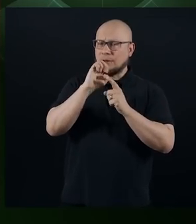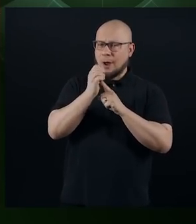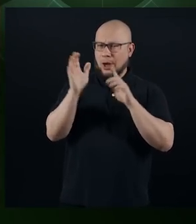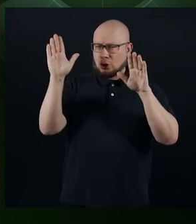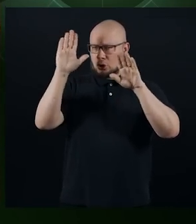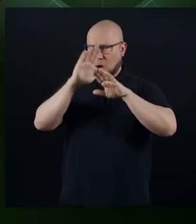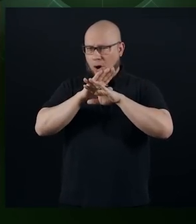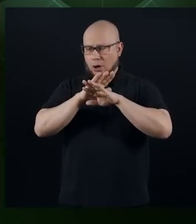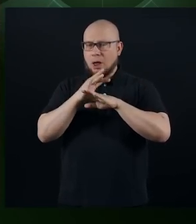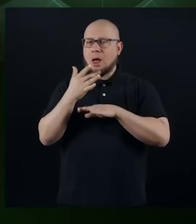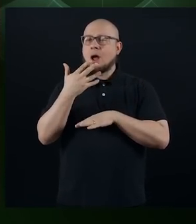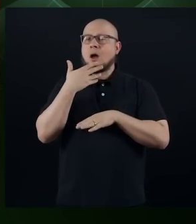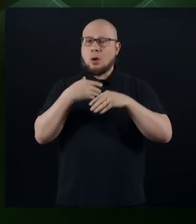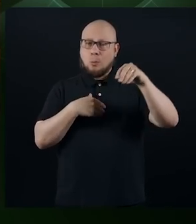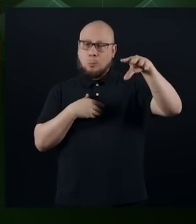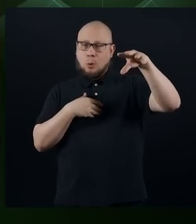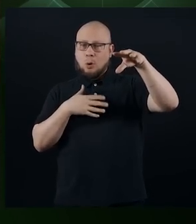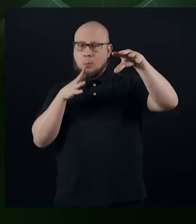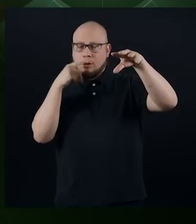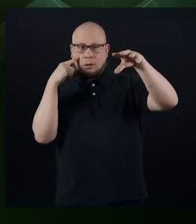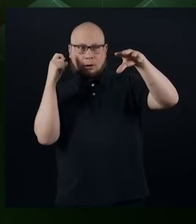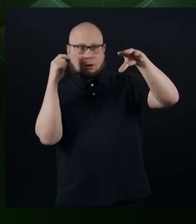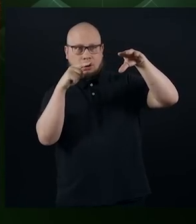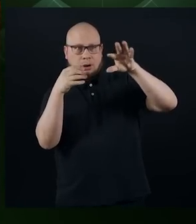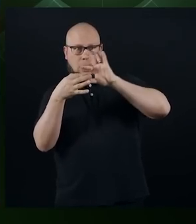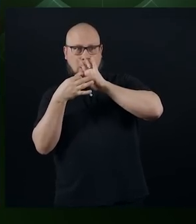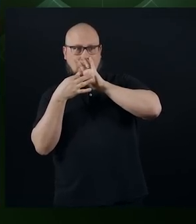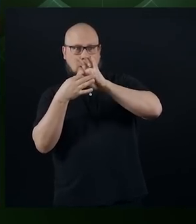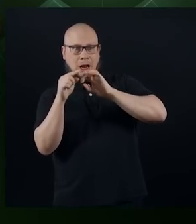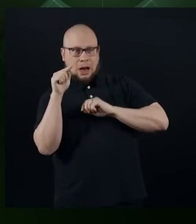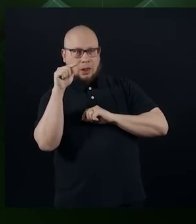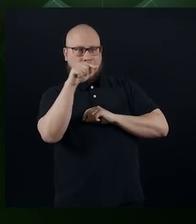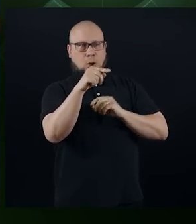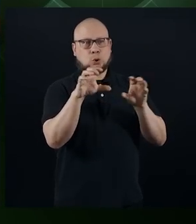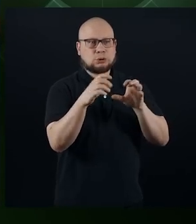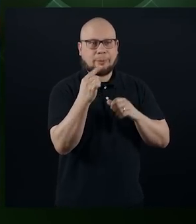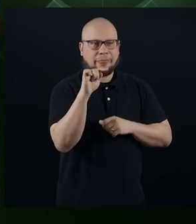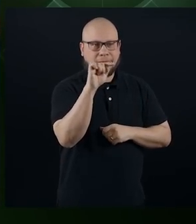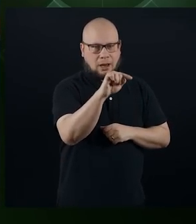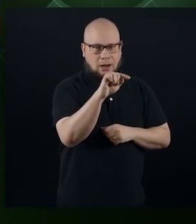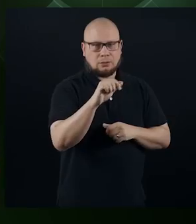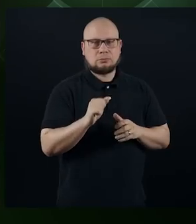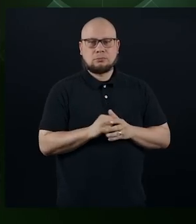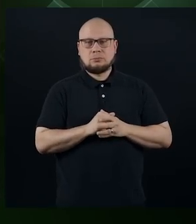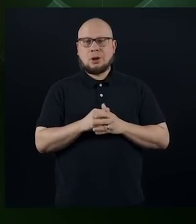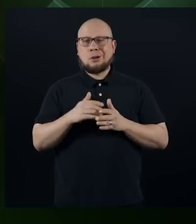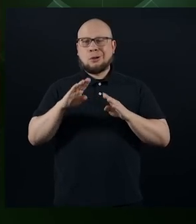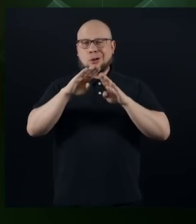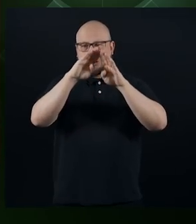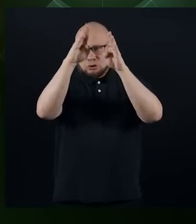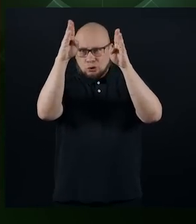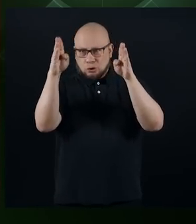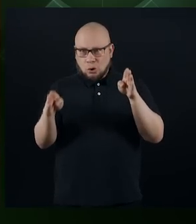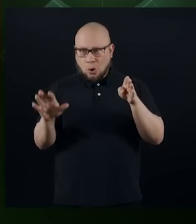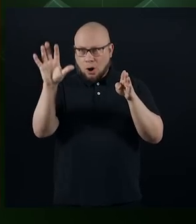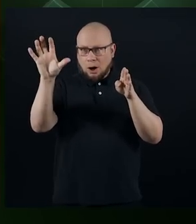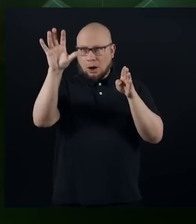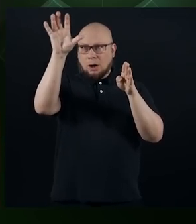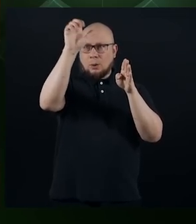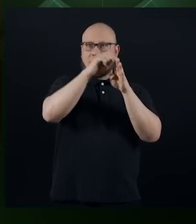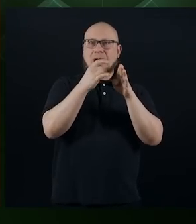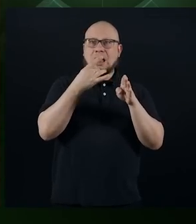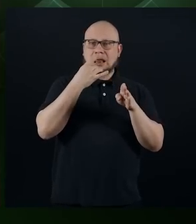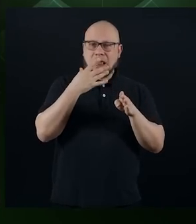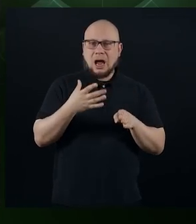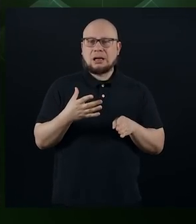to highlight key areas of interest and gently guide players. We'll dress doorways, we'll use assets as leading